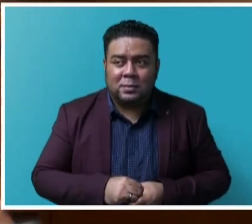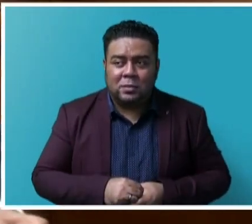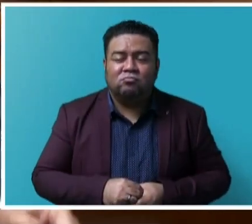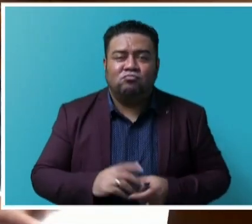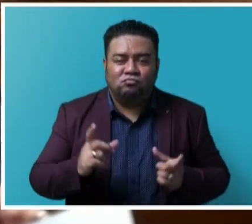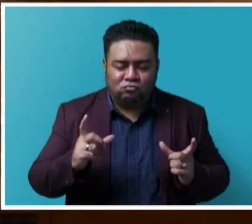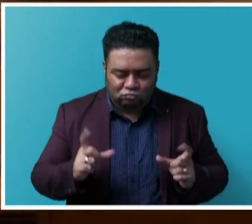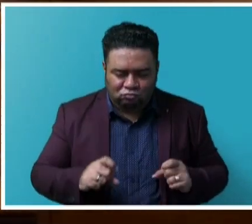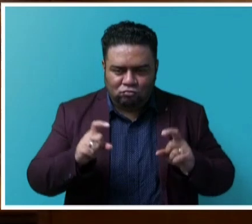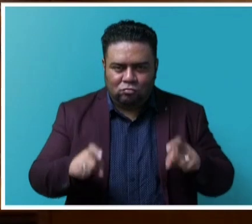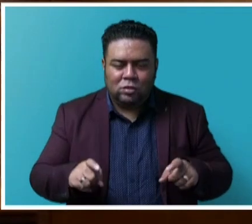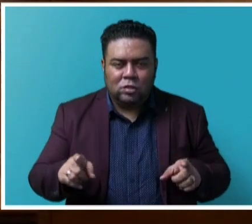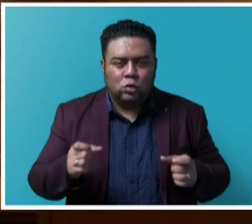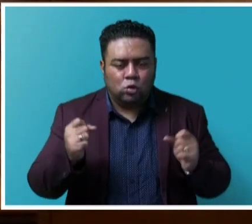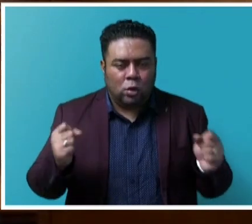solid.